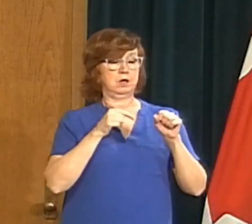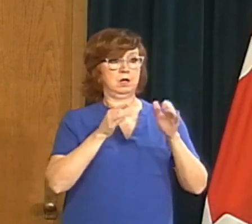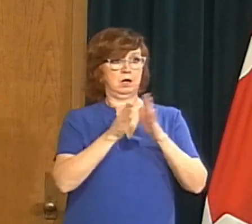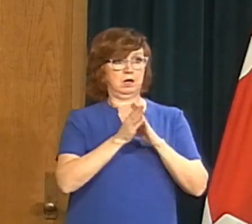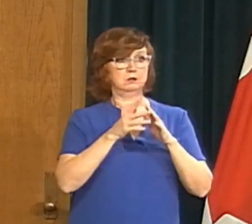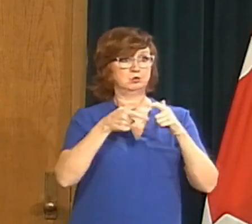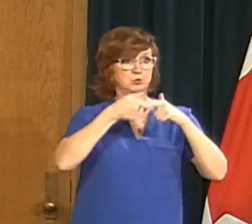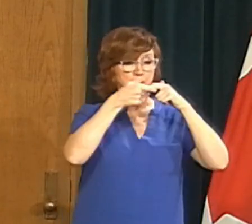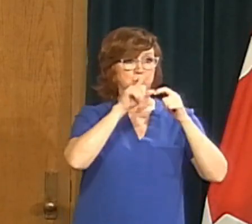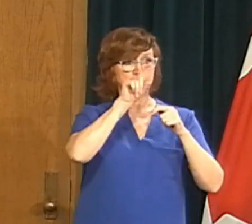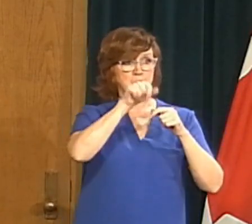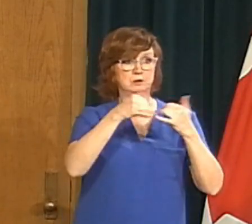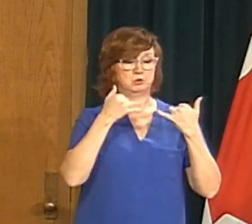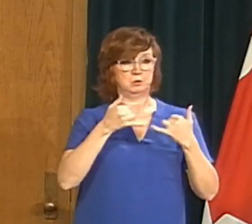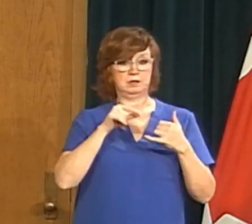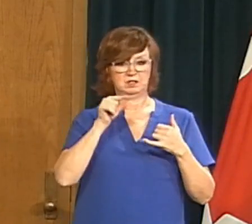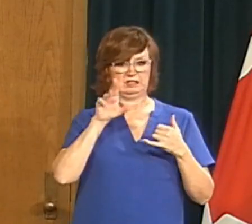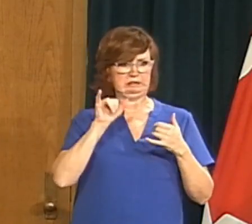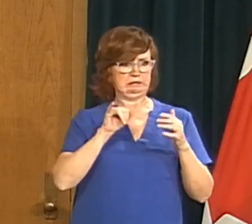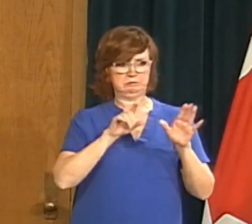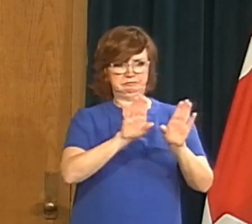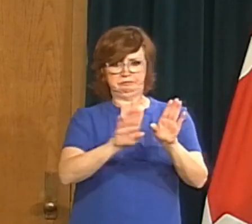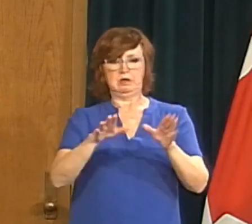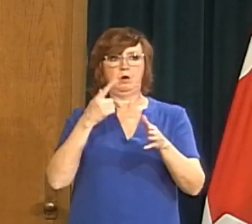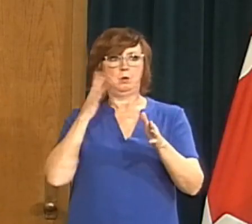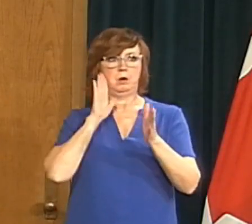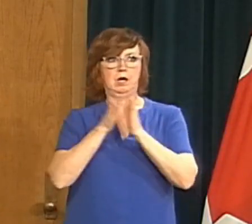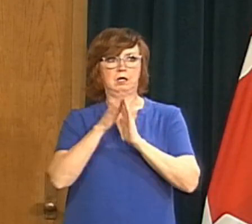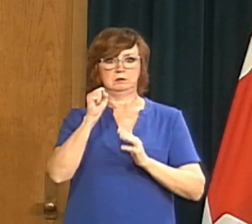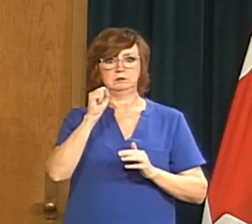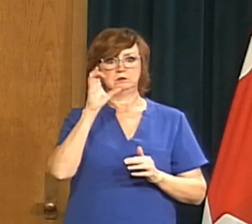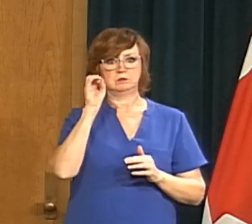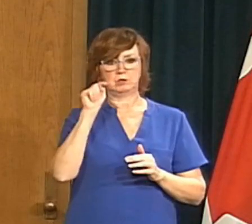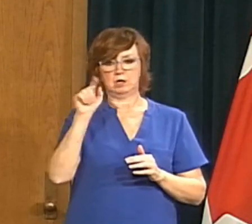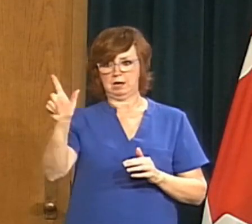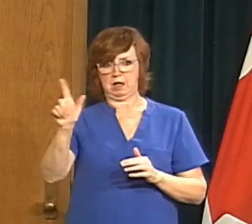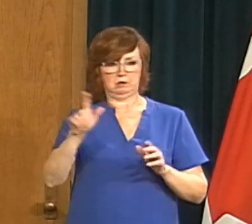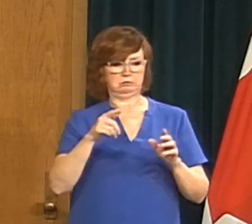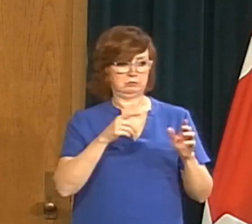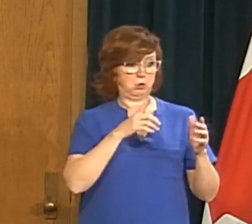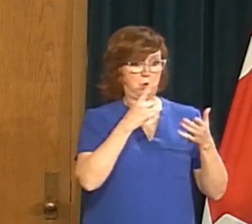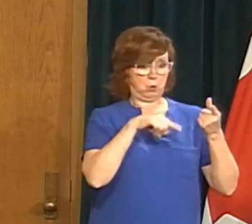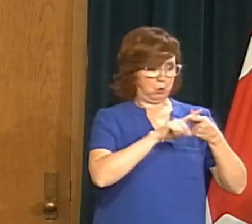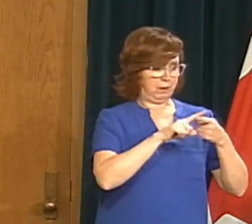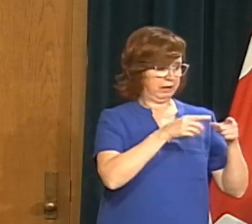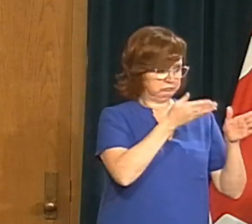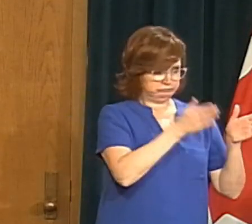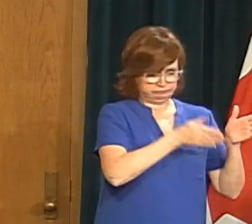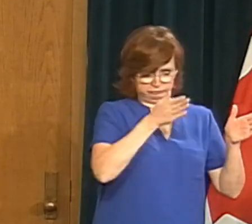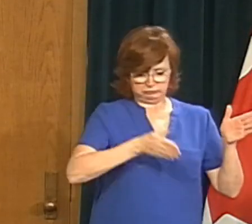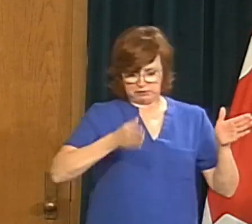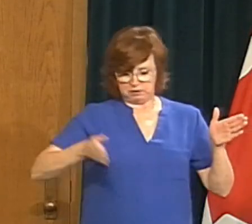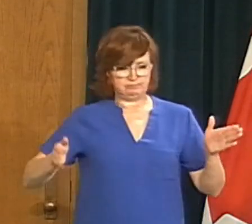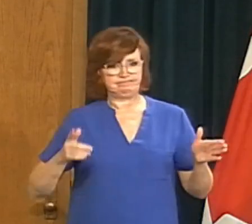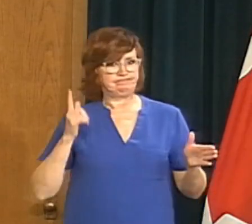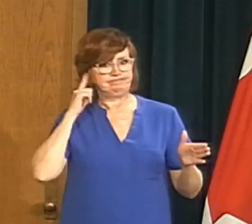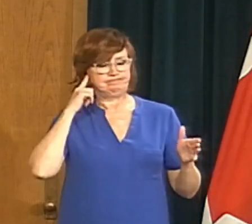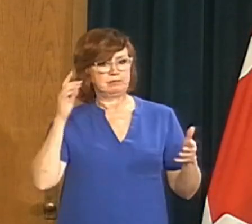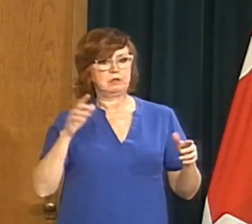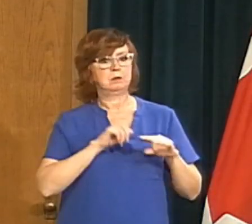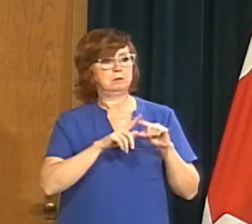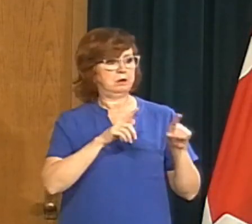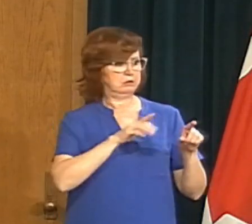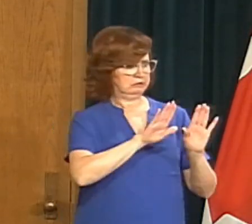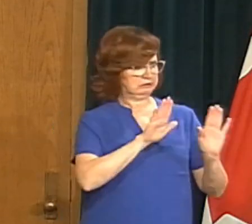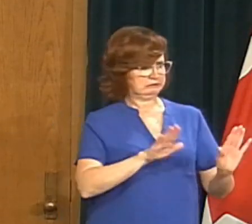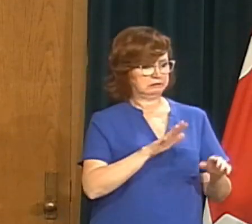that question, Guy? Because I cannot speak to the flow of information. The first I heard of the Sunday comments was yesterday